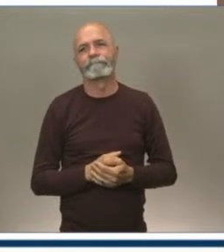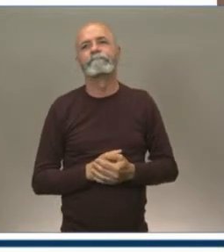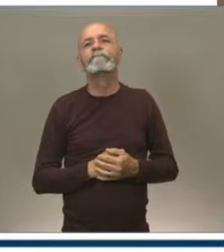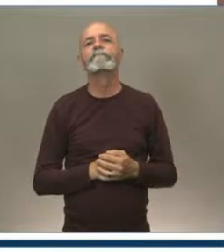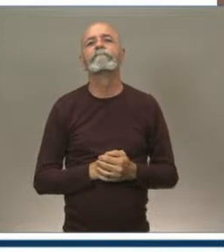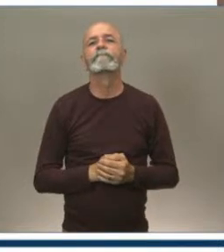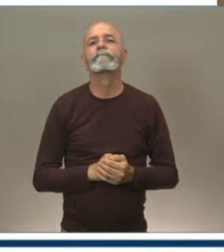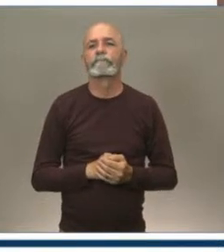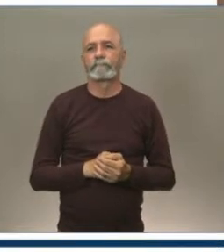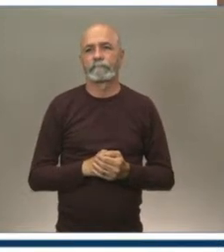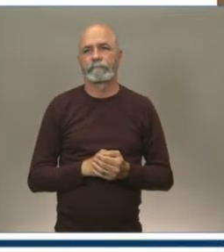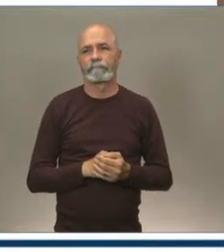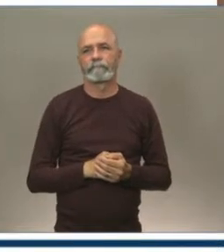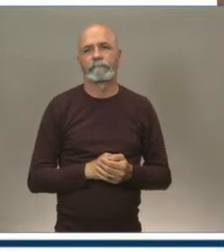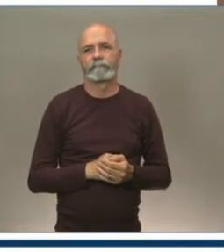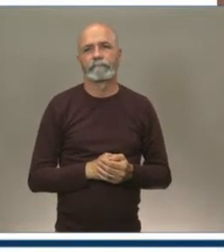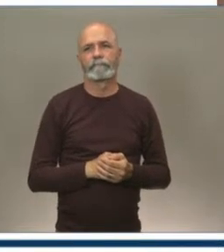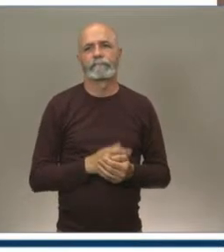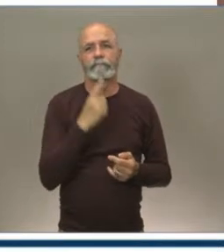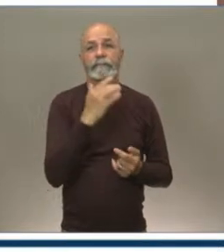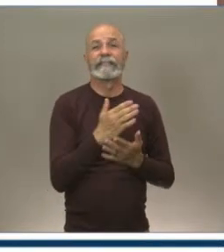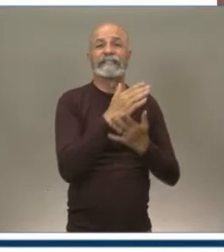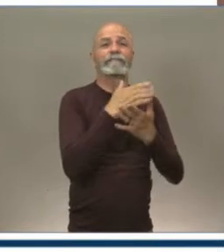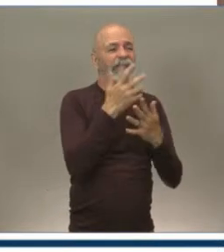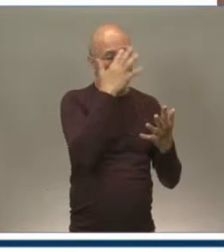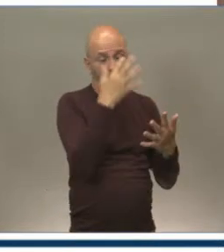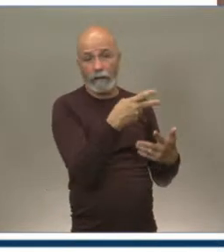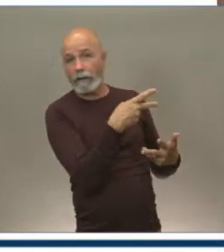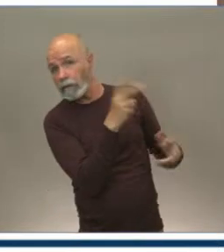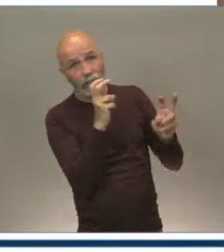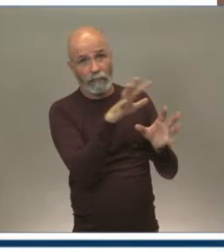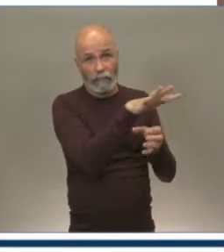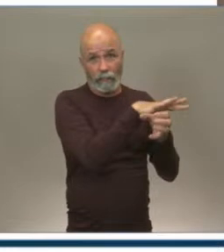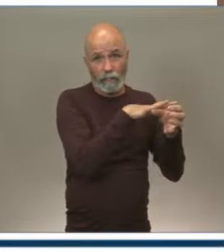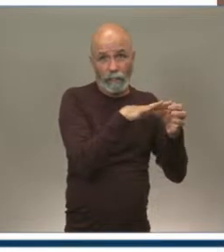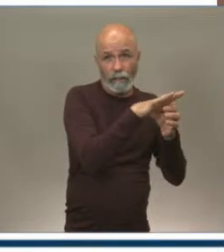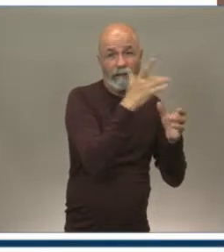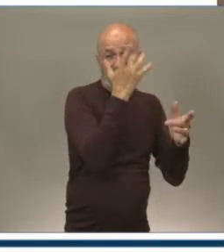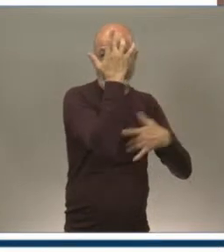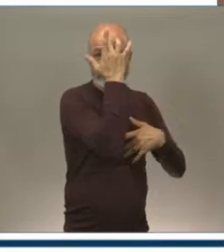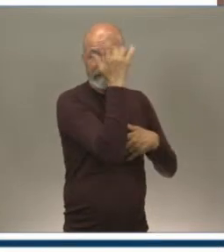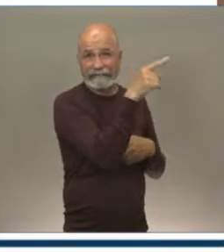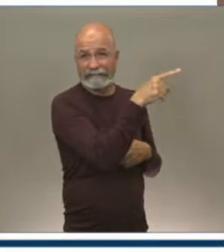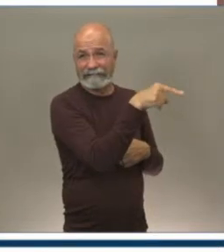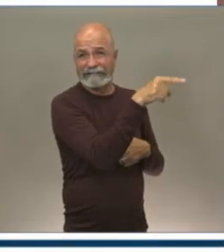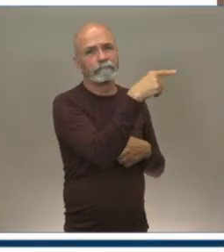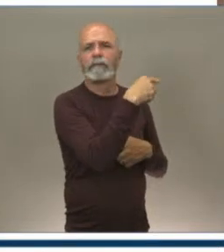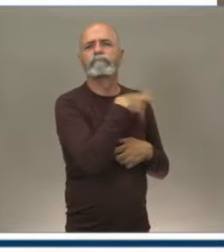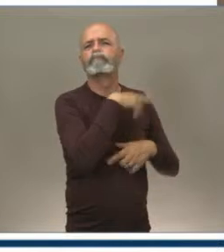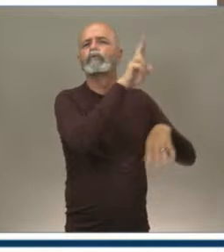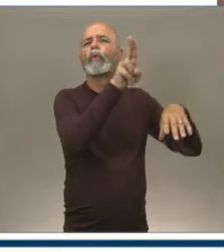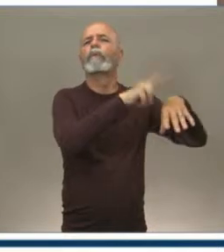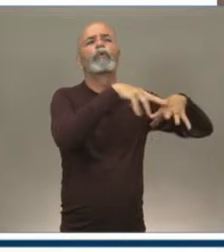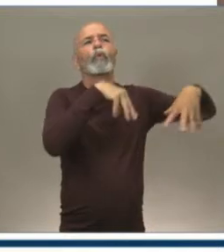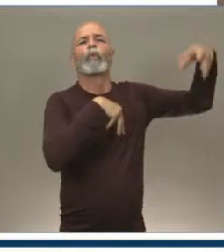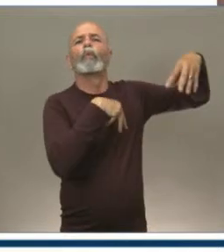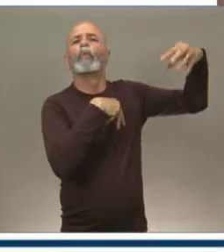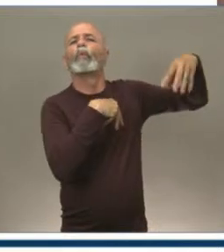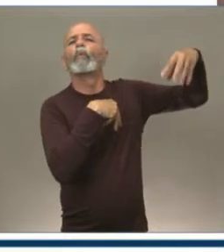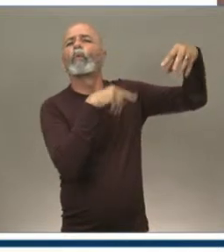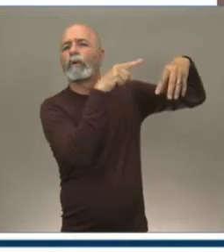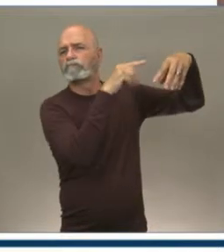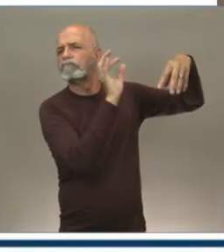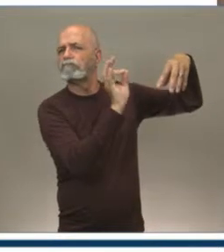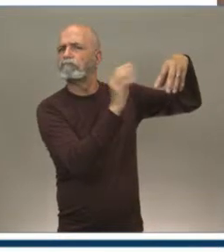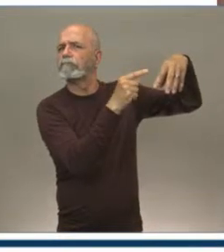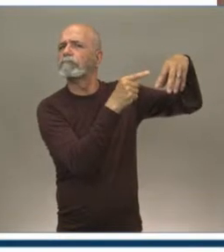acute care units are regular ventilation, and there is less isolation there.